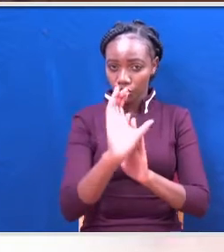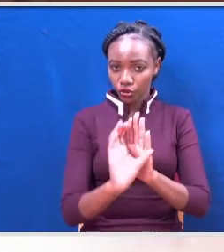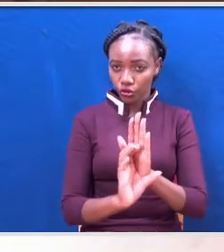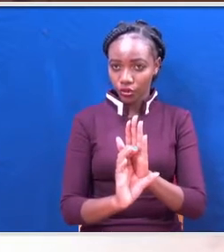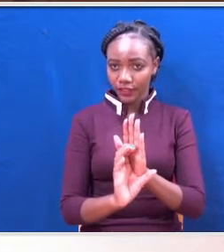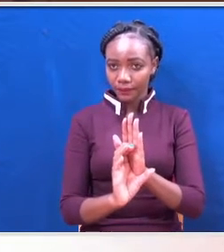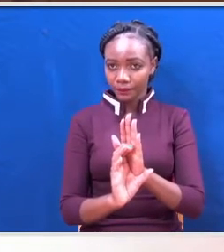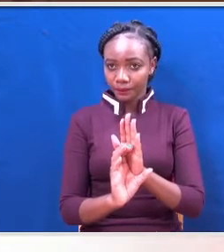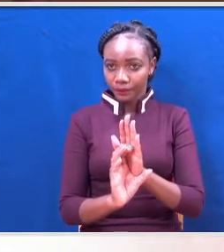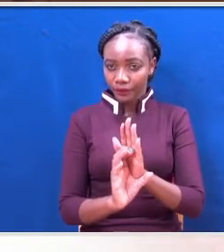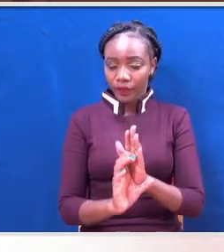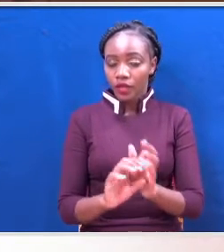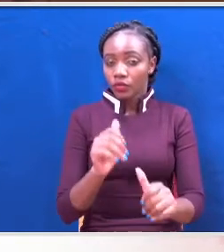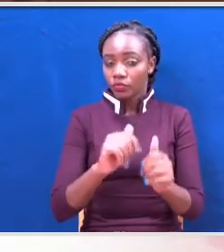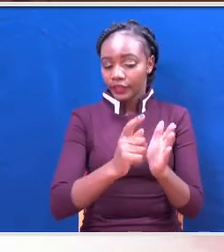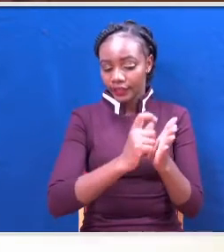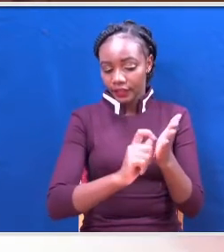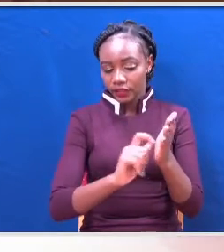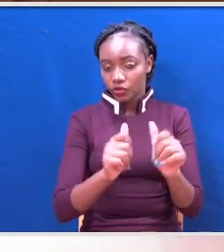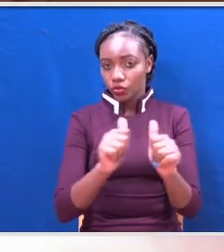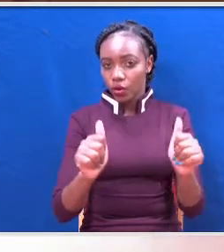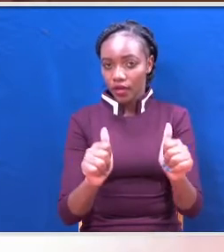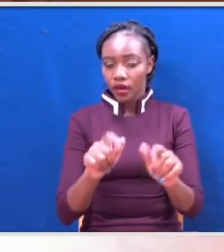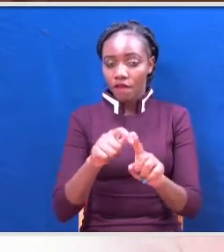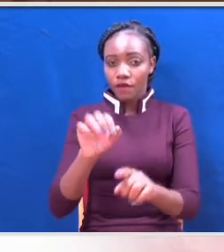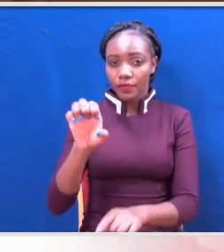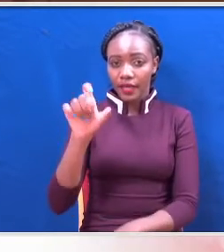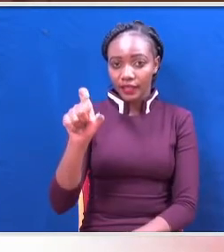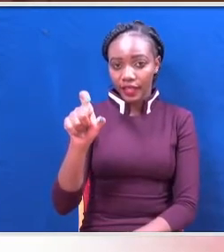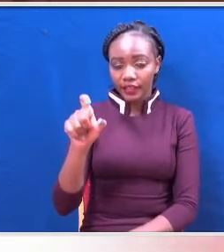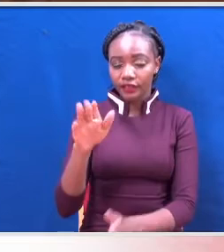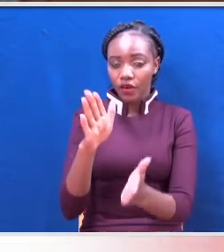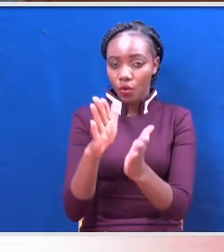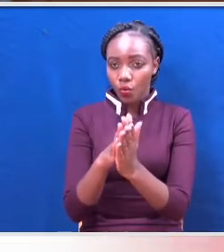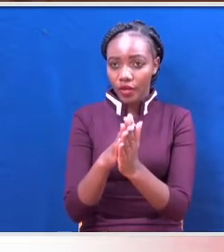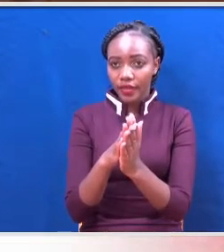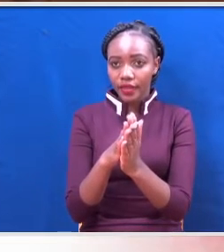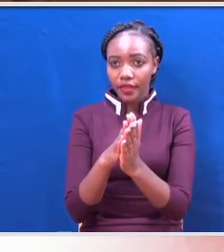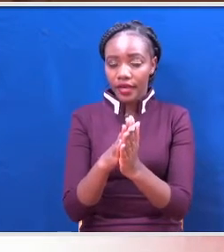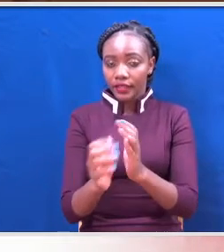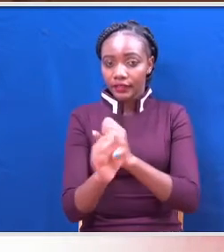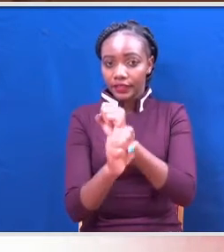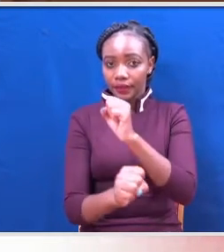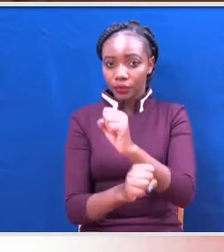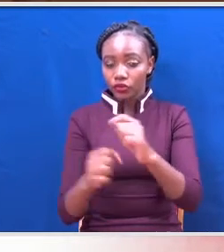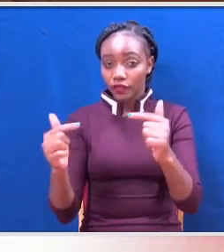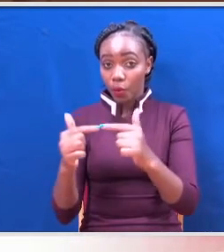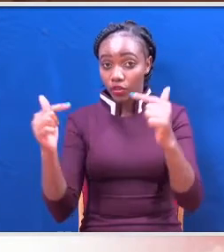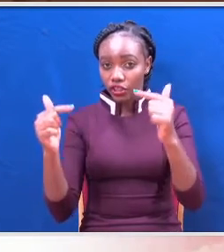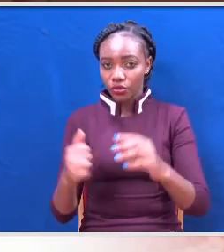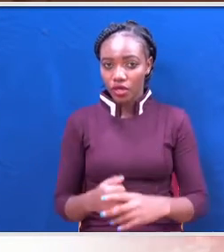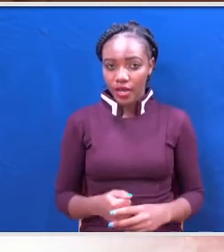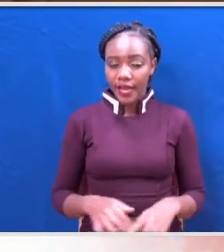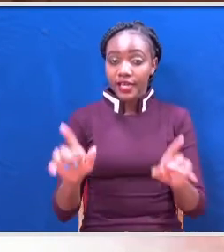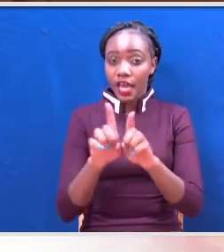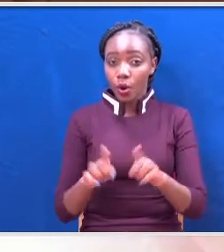having been initiated by the executive with the unfortunate support of the opposition, and